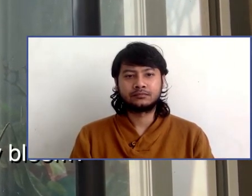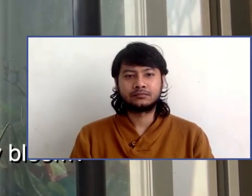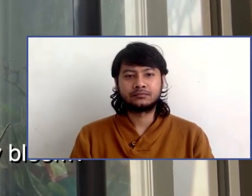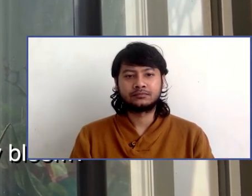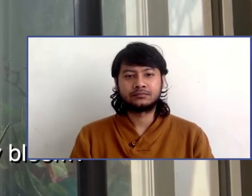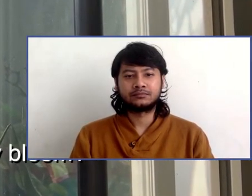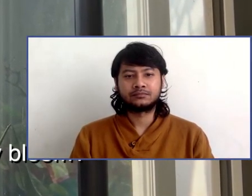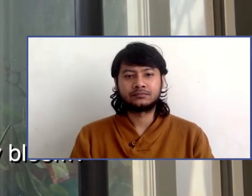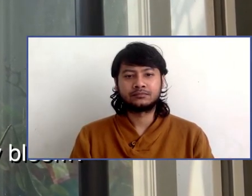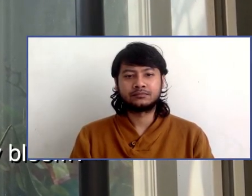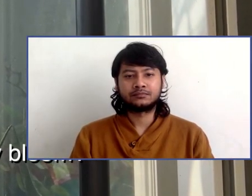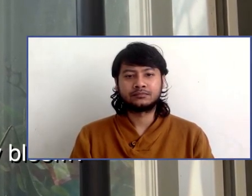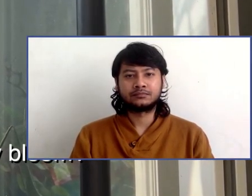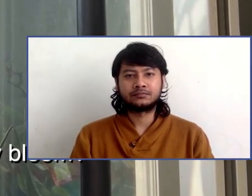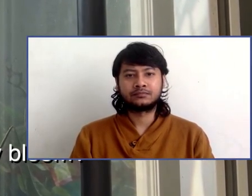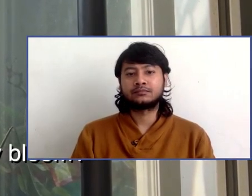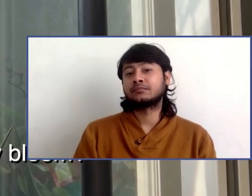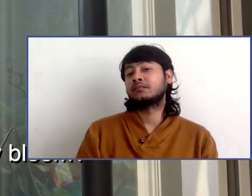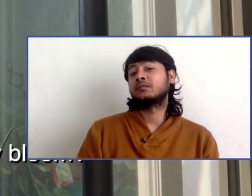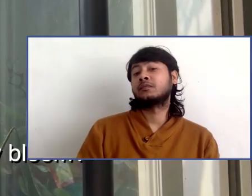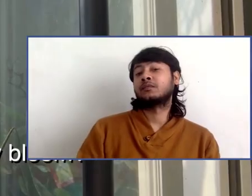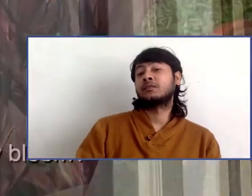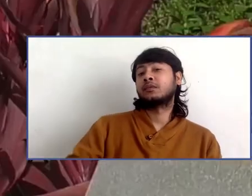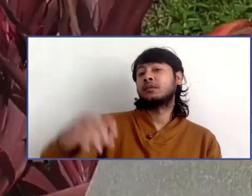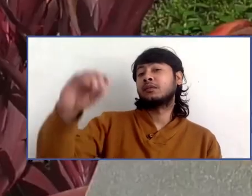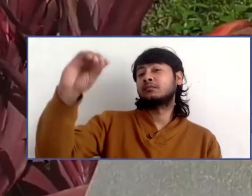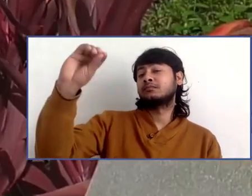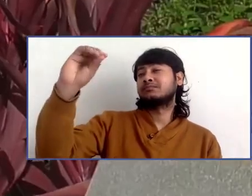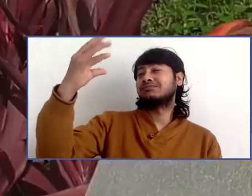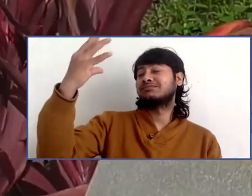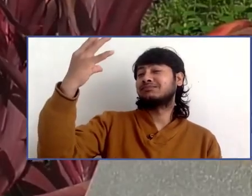How do you, with the first ray bloom?